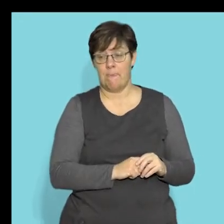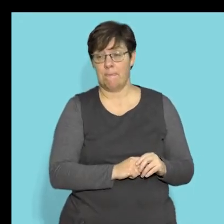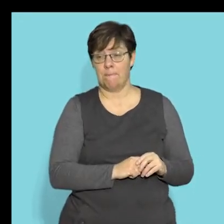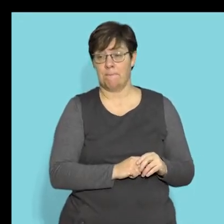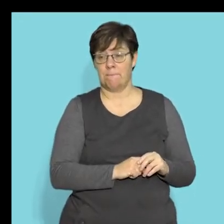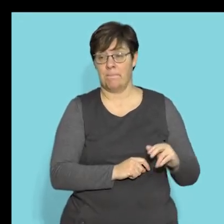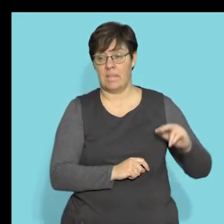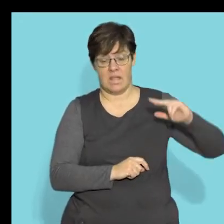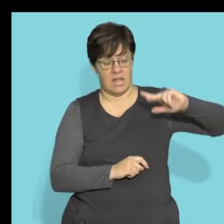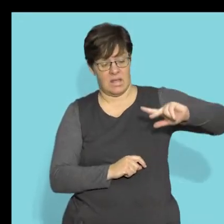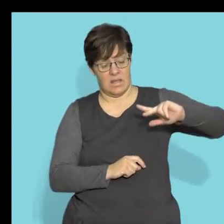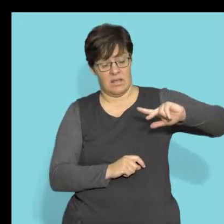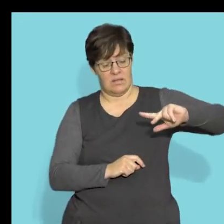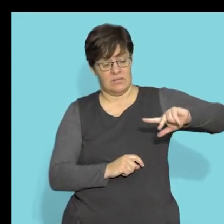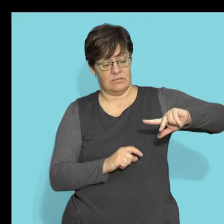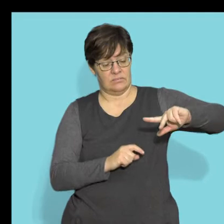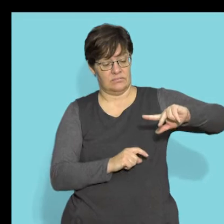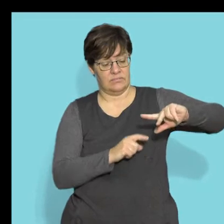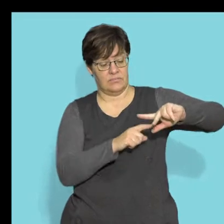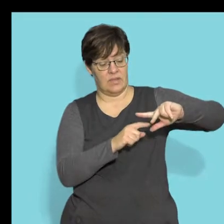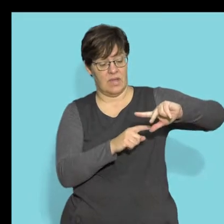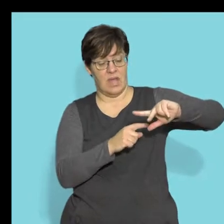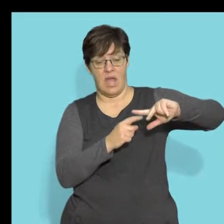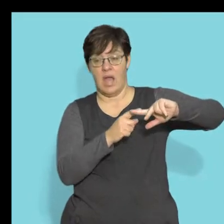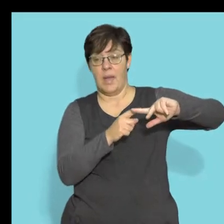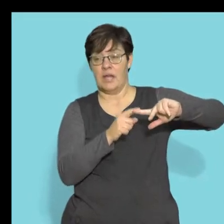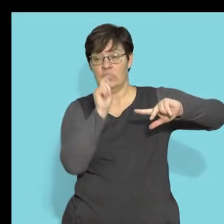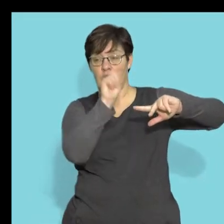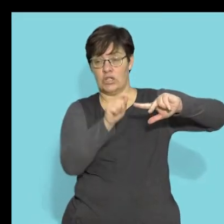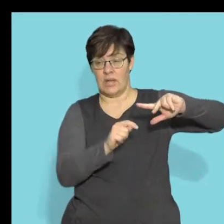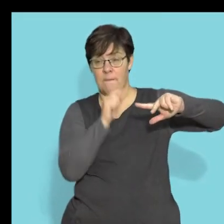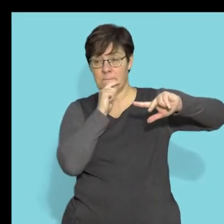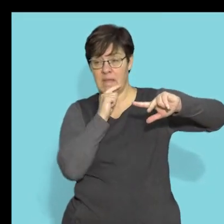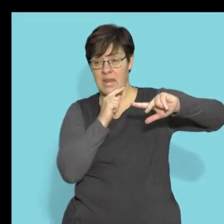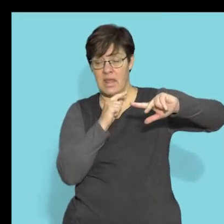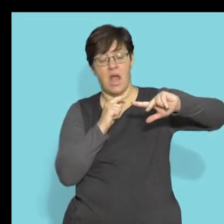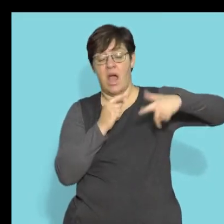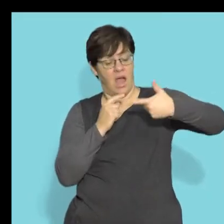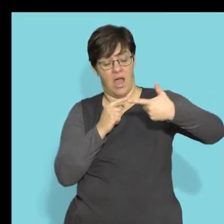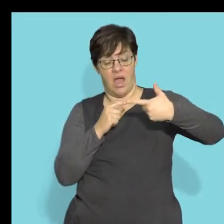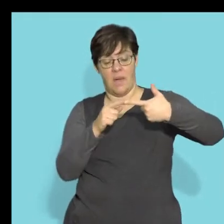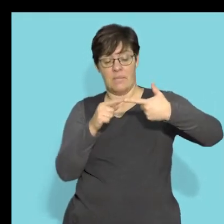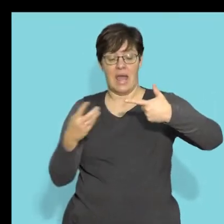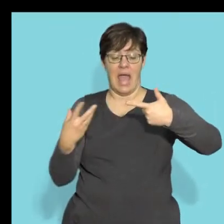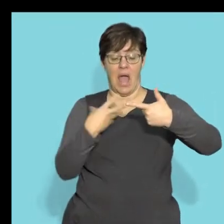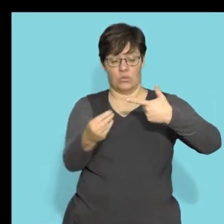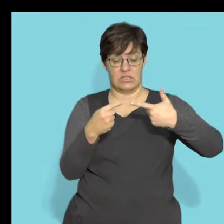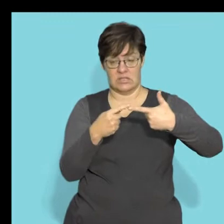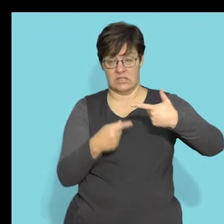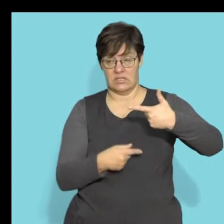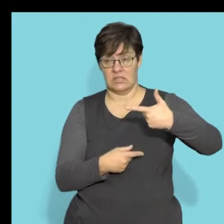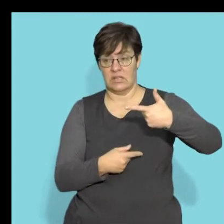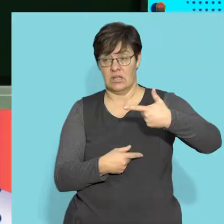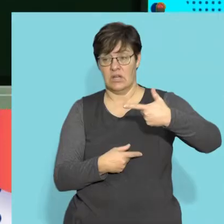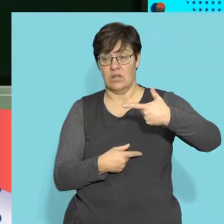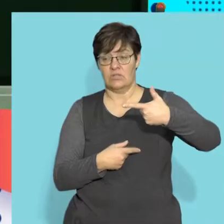the first finger. The current goes in. Current comes out. The dot means the current is coming out. So